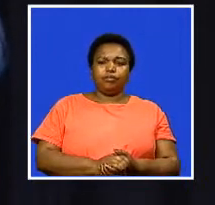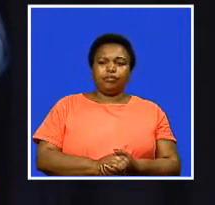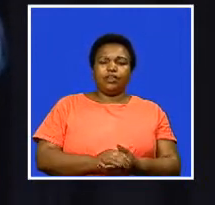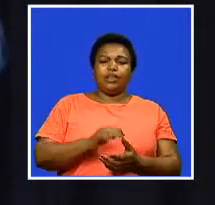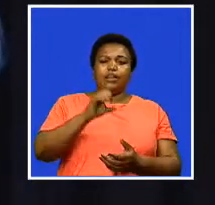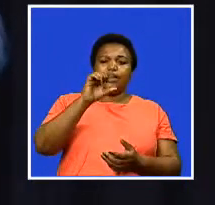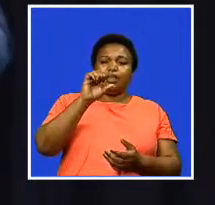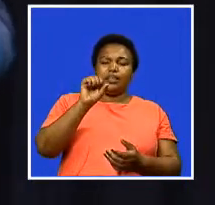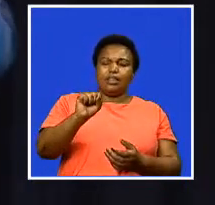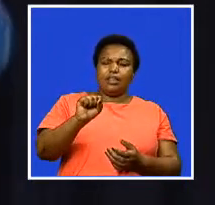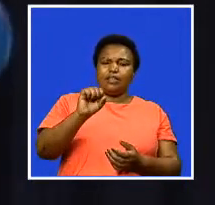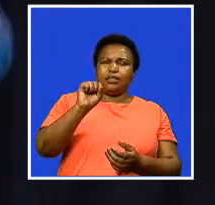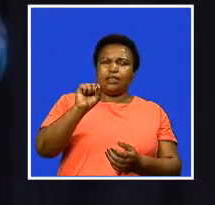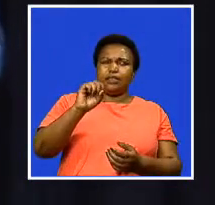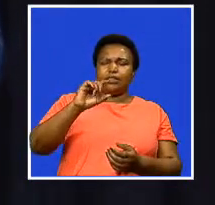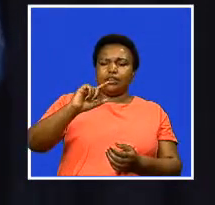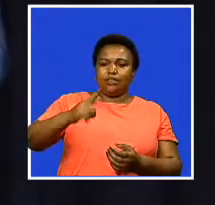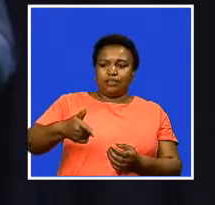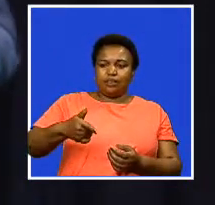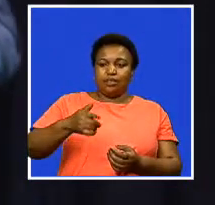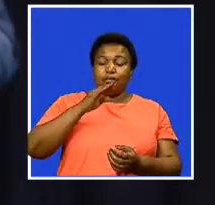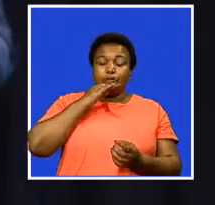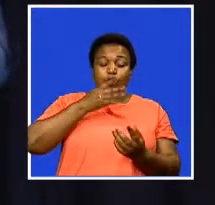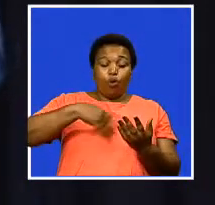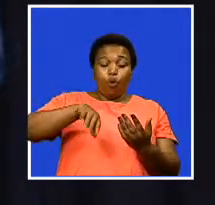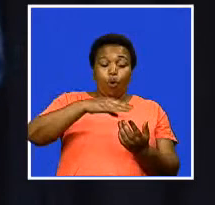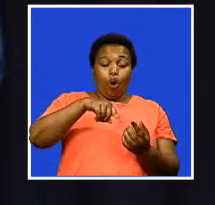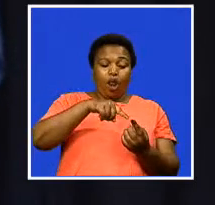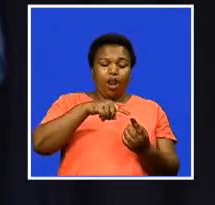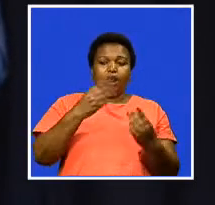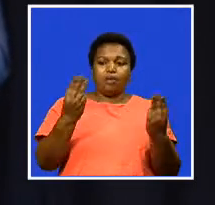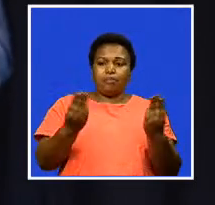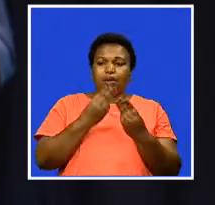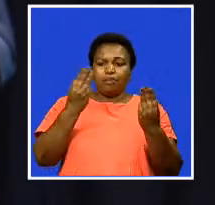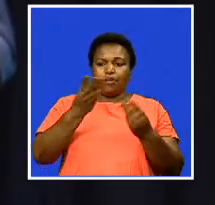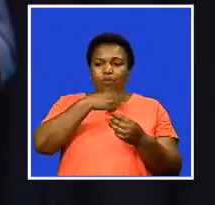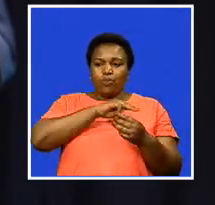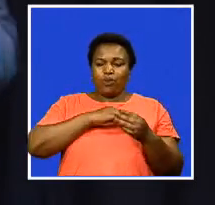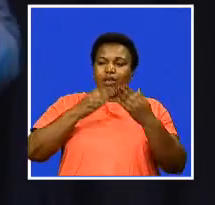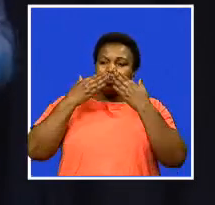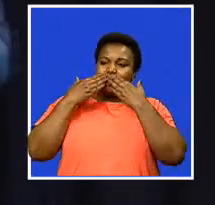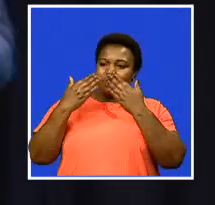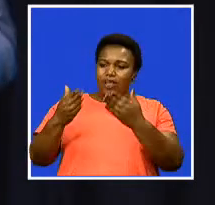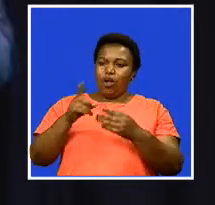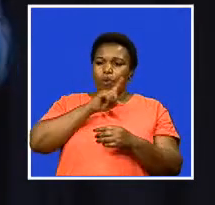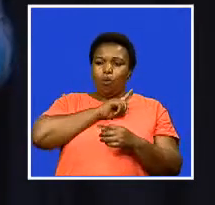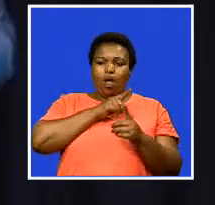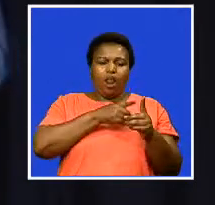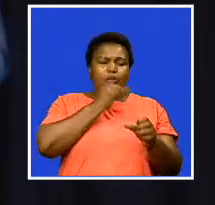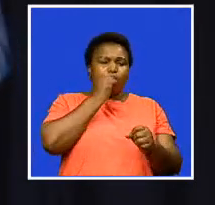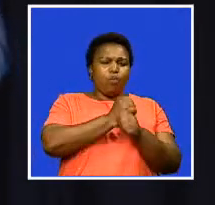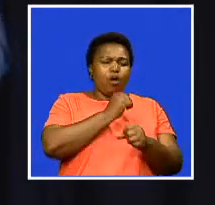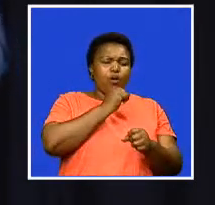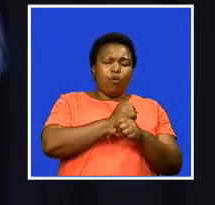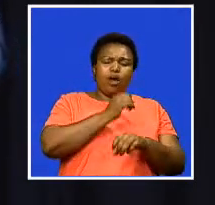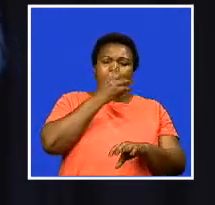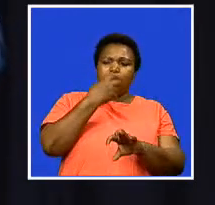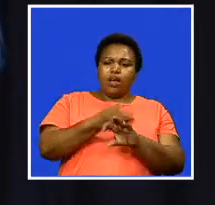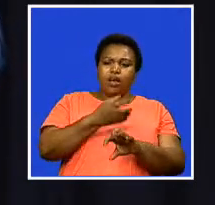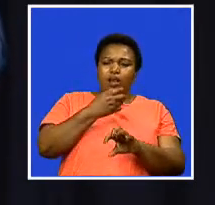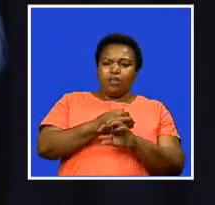SNG bonke laba siyababonga nje ndunankulu ekutinikela ekutheni ukuze